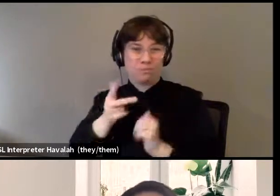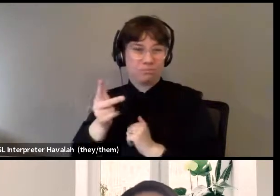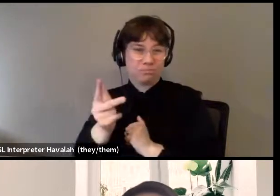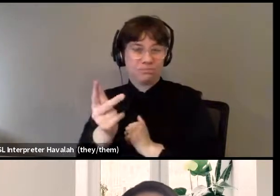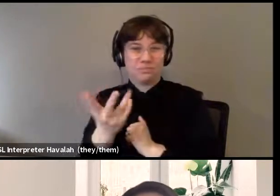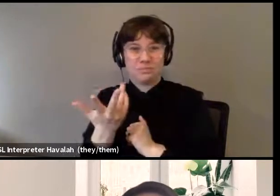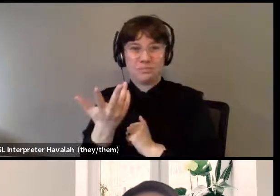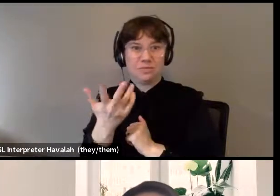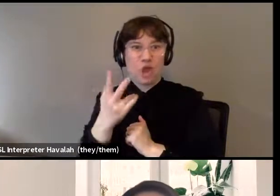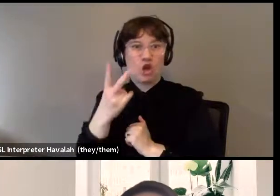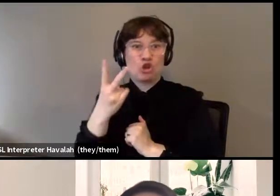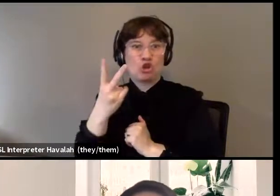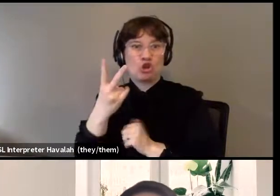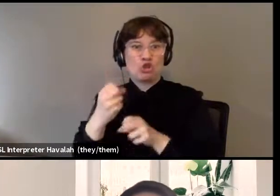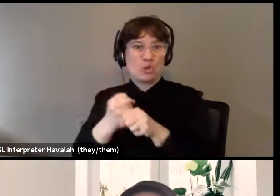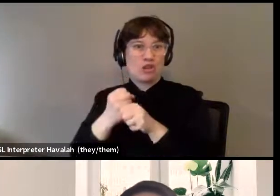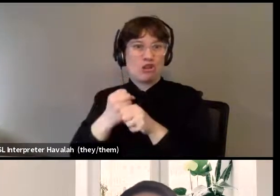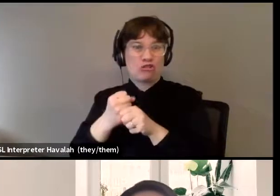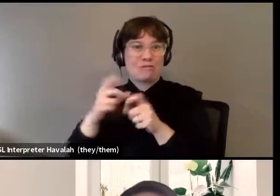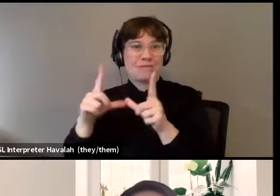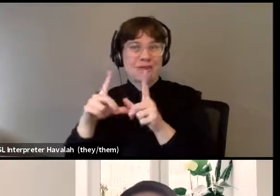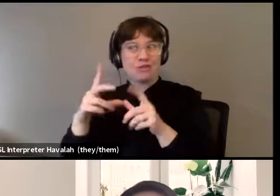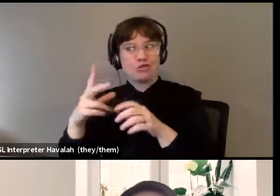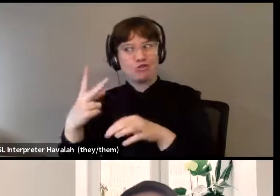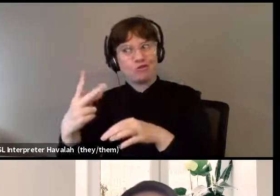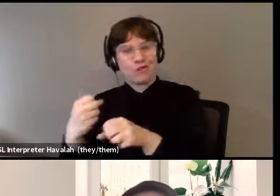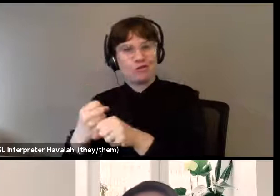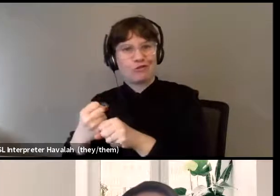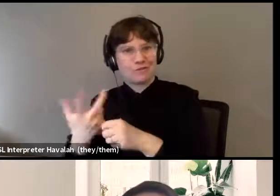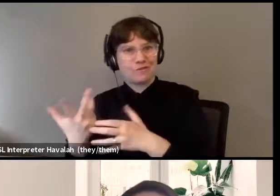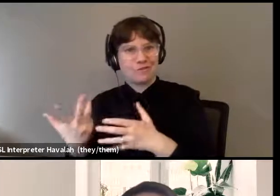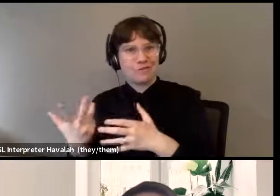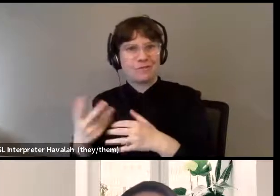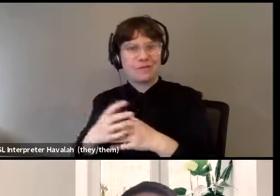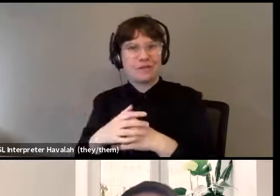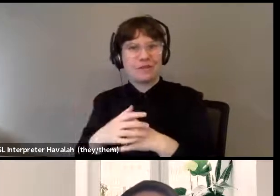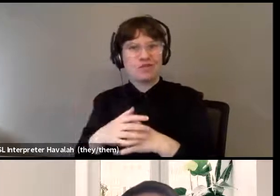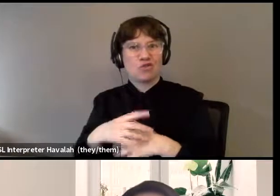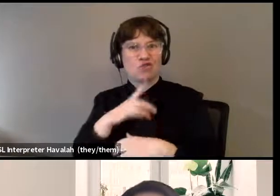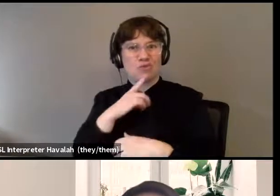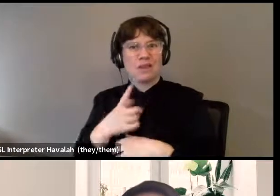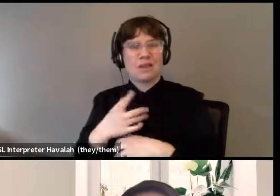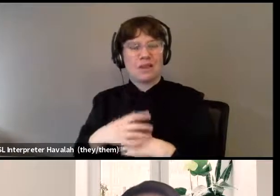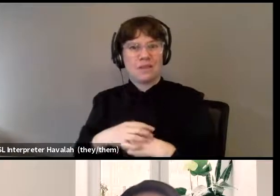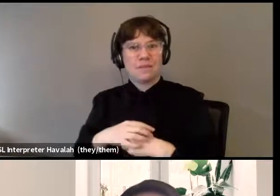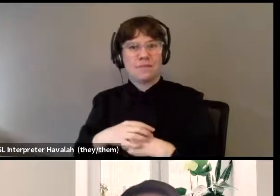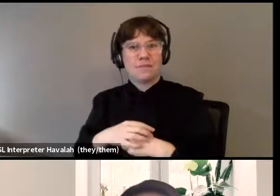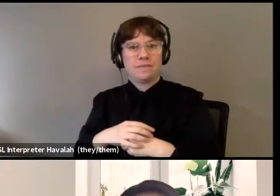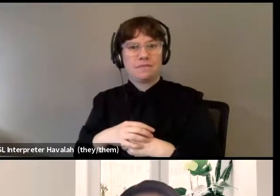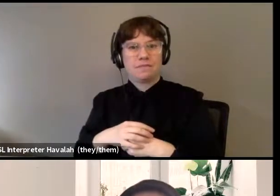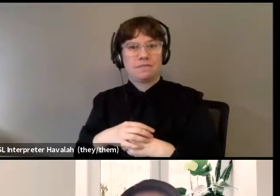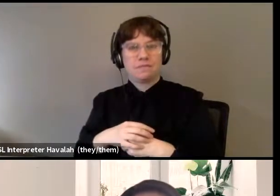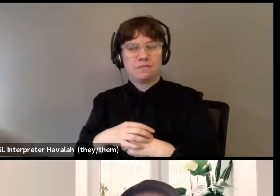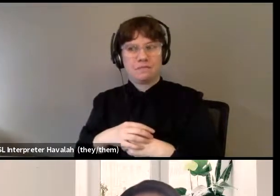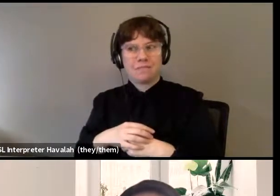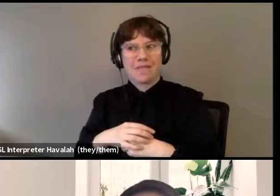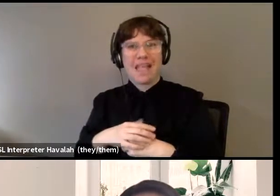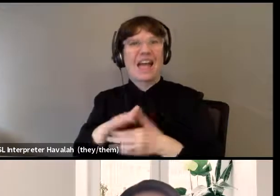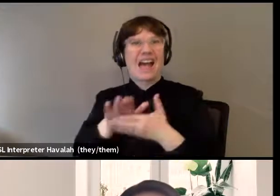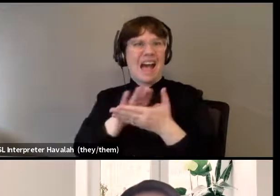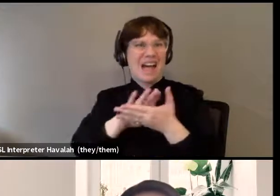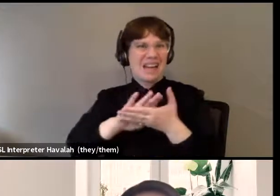a basic produce stand somewhere. So this was like the best point of entry for